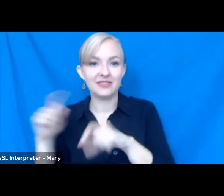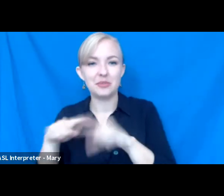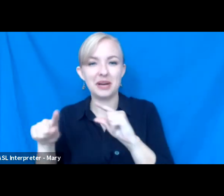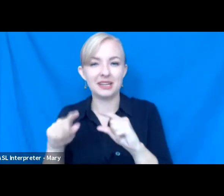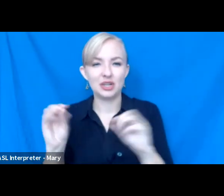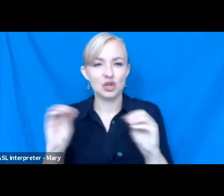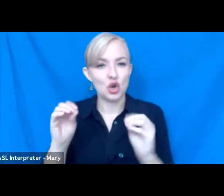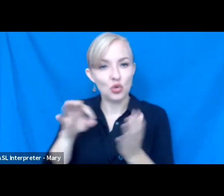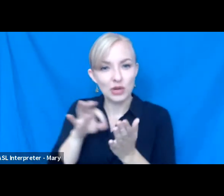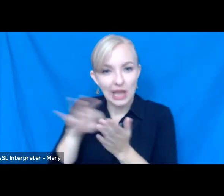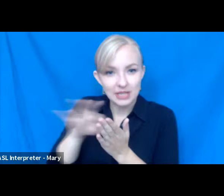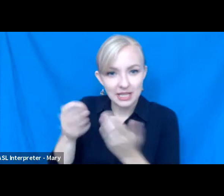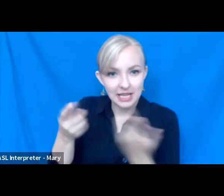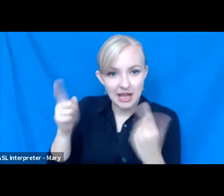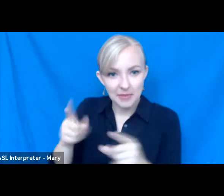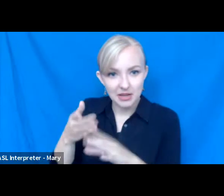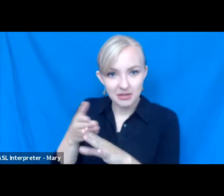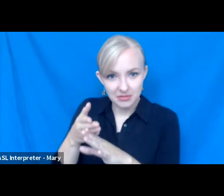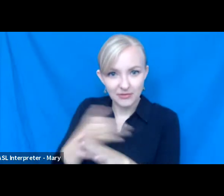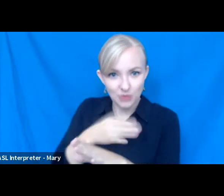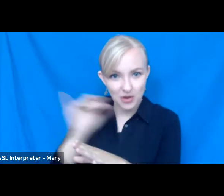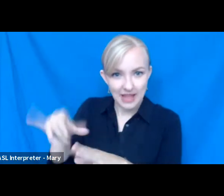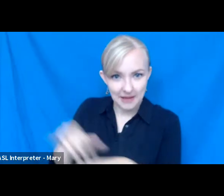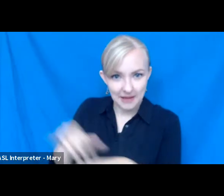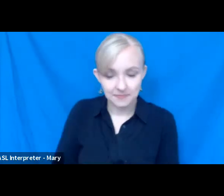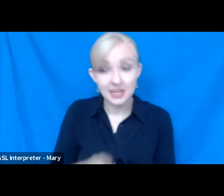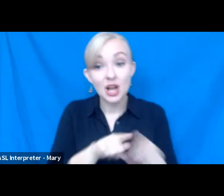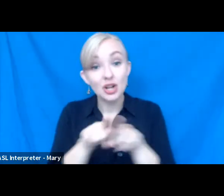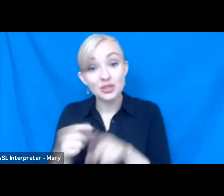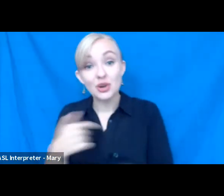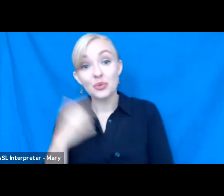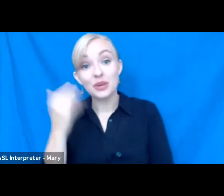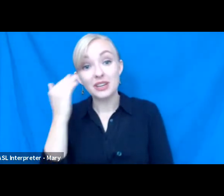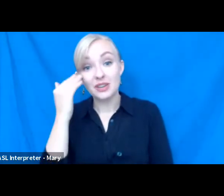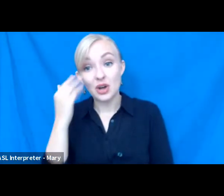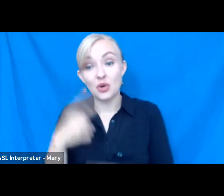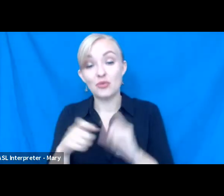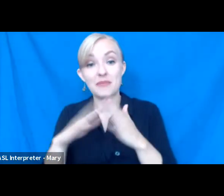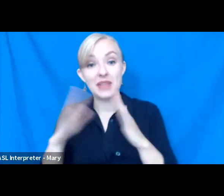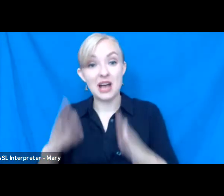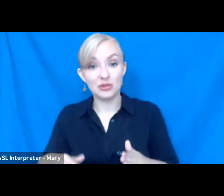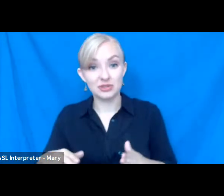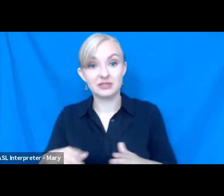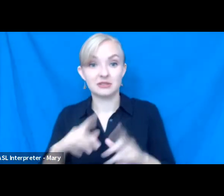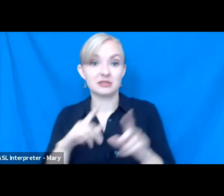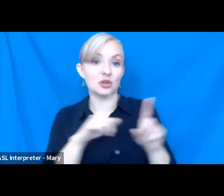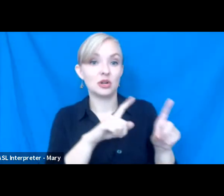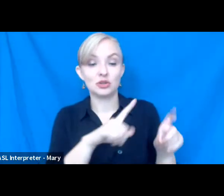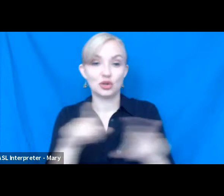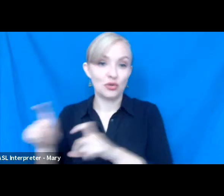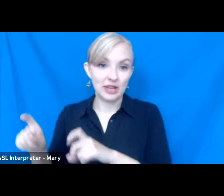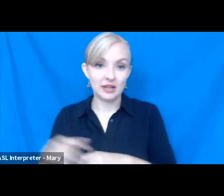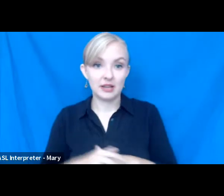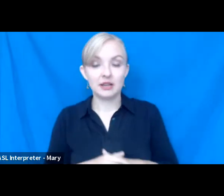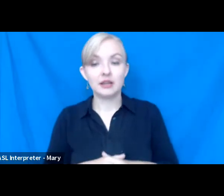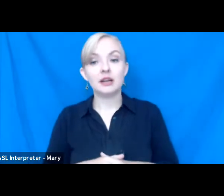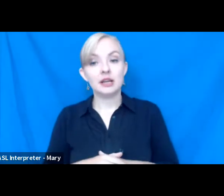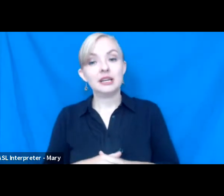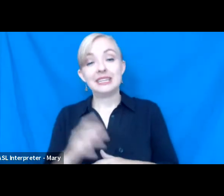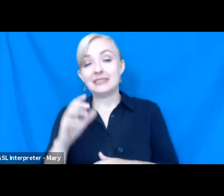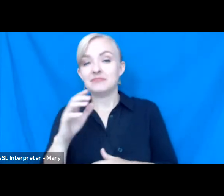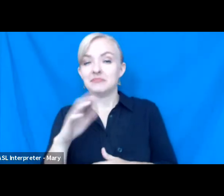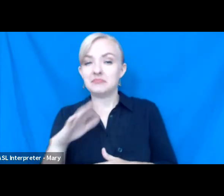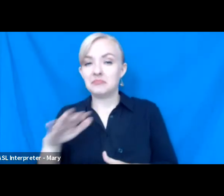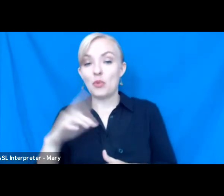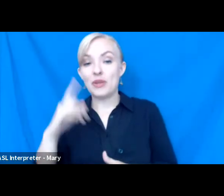takes place. We know from the Census Pulse survey, the household survey, suggests that the number of